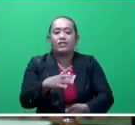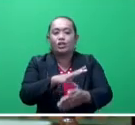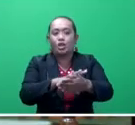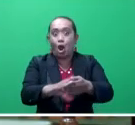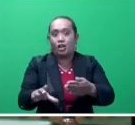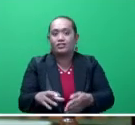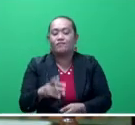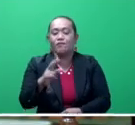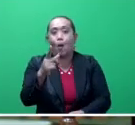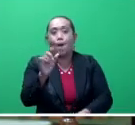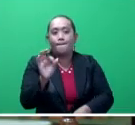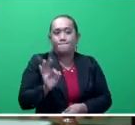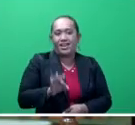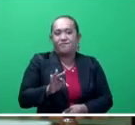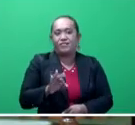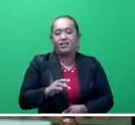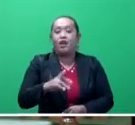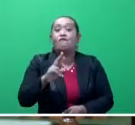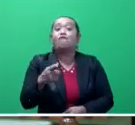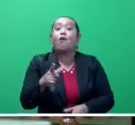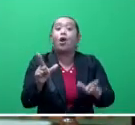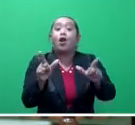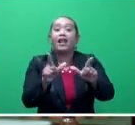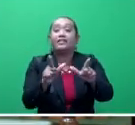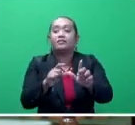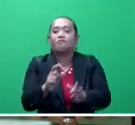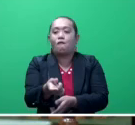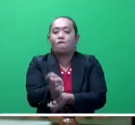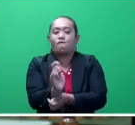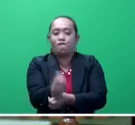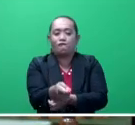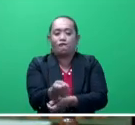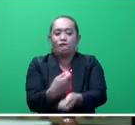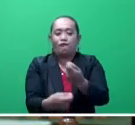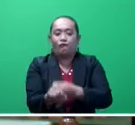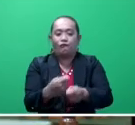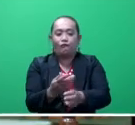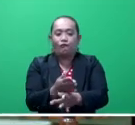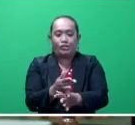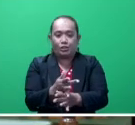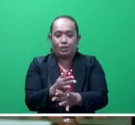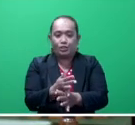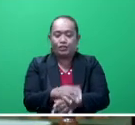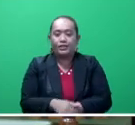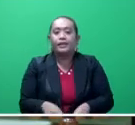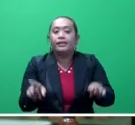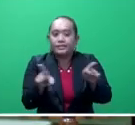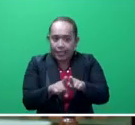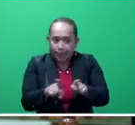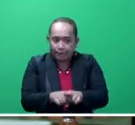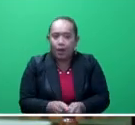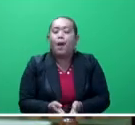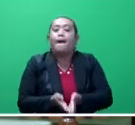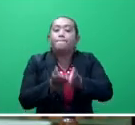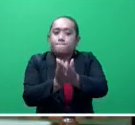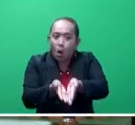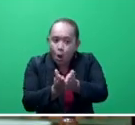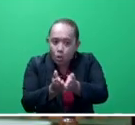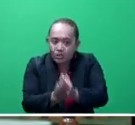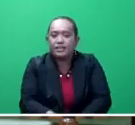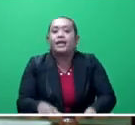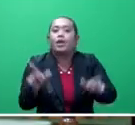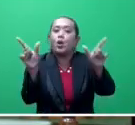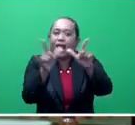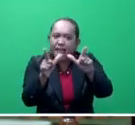than 3,000 license holders and boat owners. Registration fees, annual boat survey fees and boat master's license